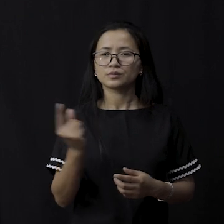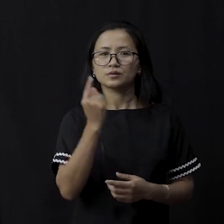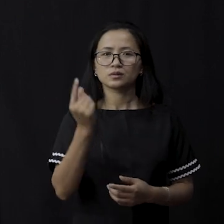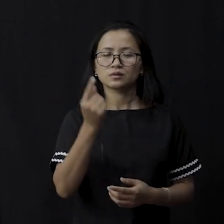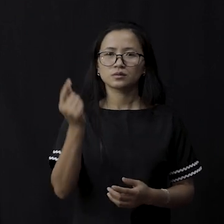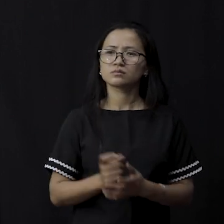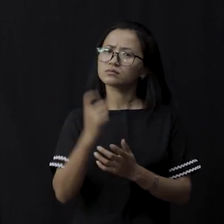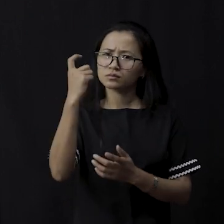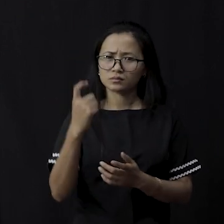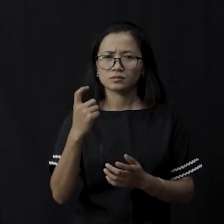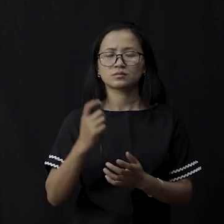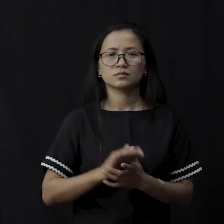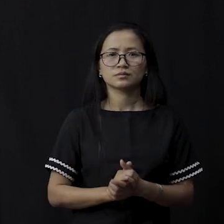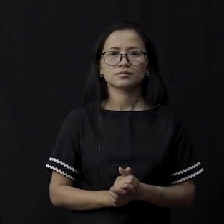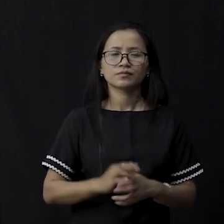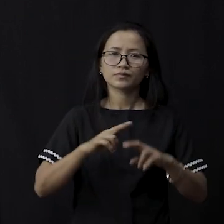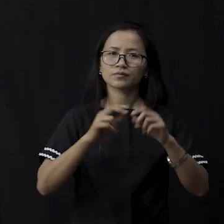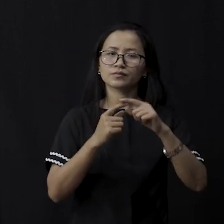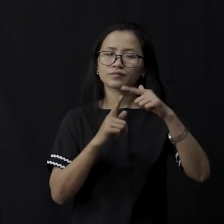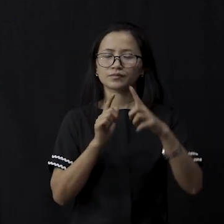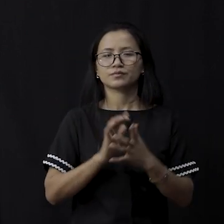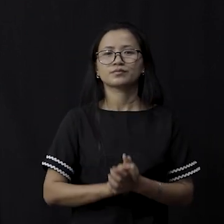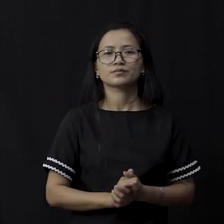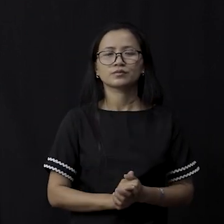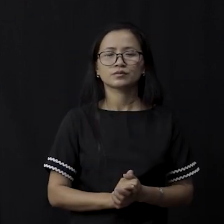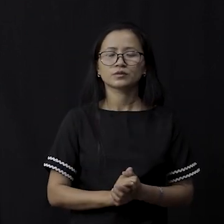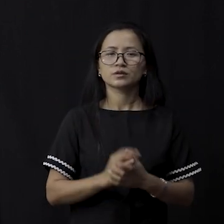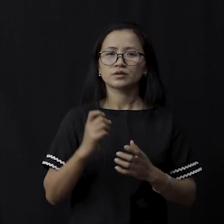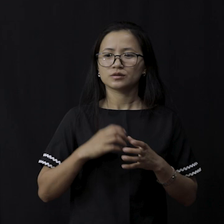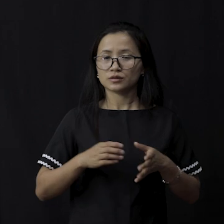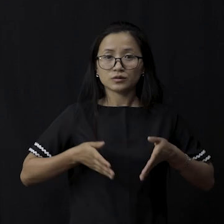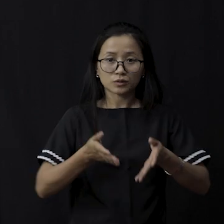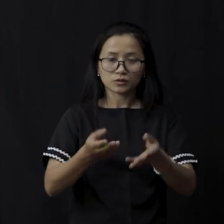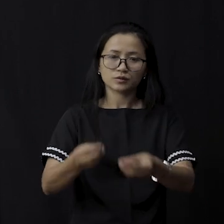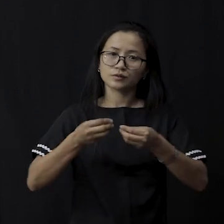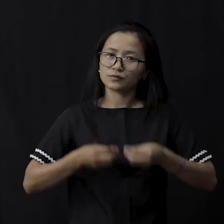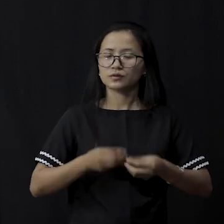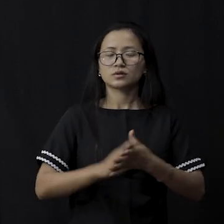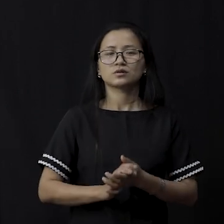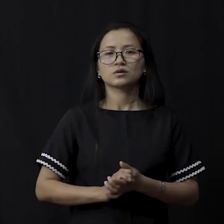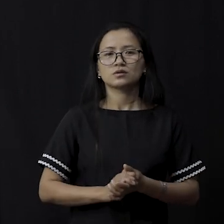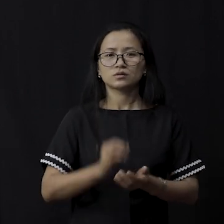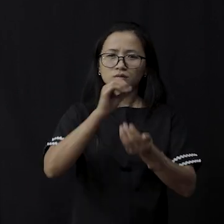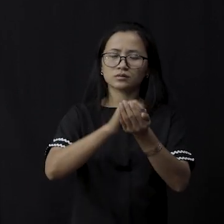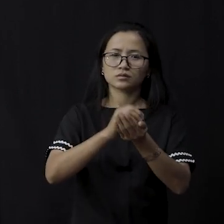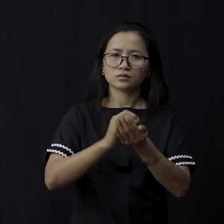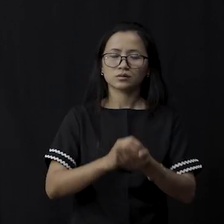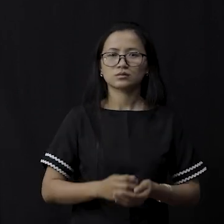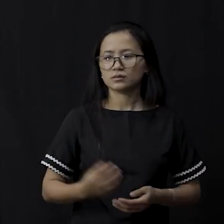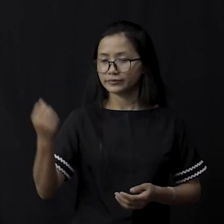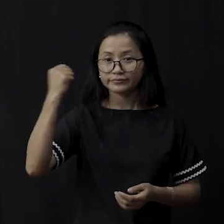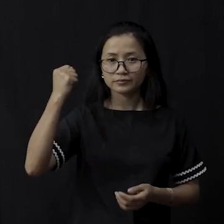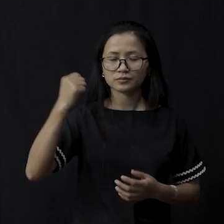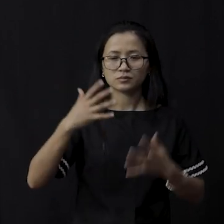it when we need it. Okay, so fats are concentrated source of energy, or they are stored energy.